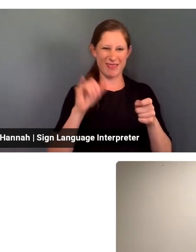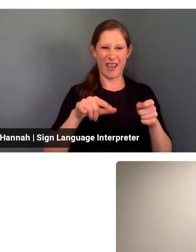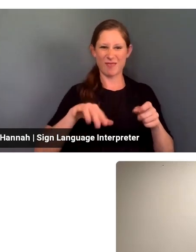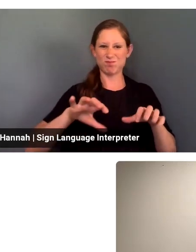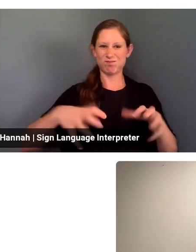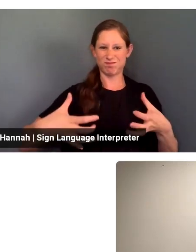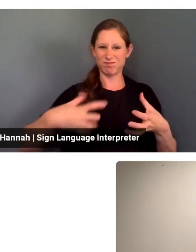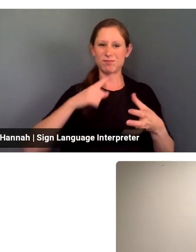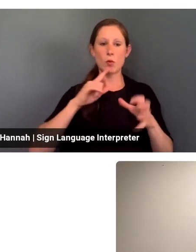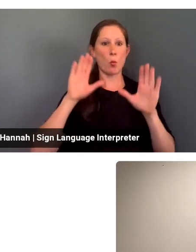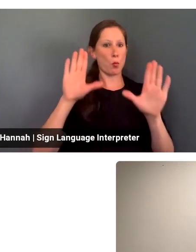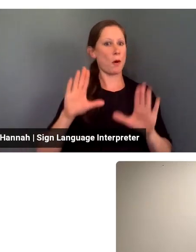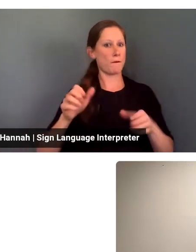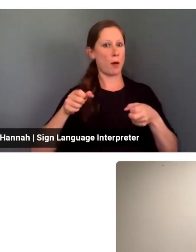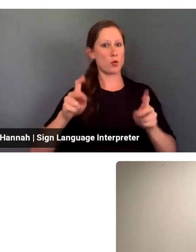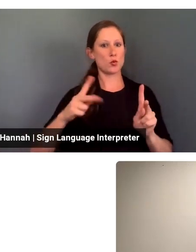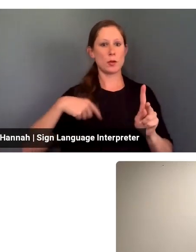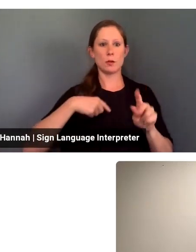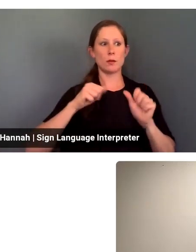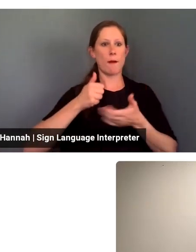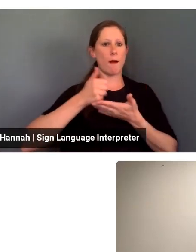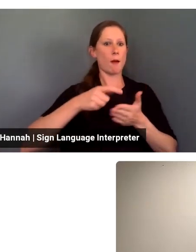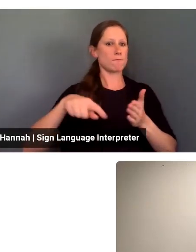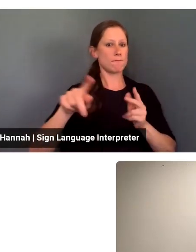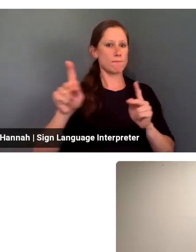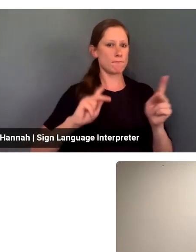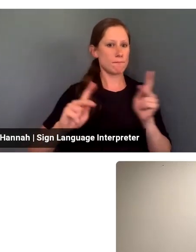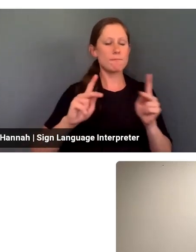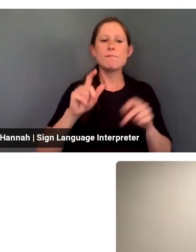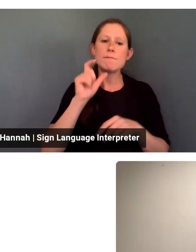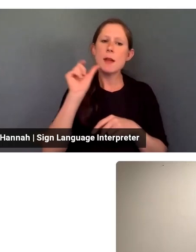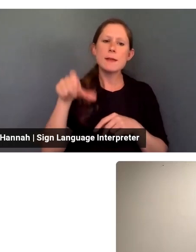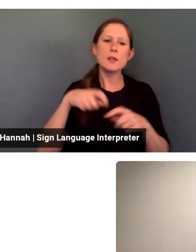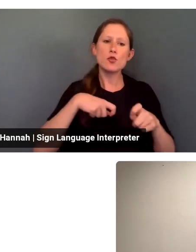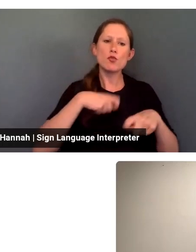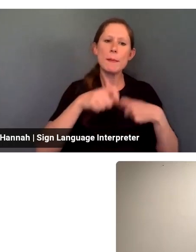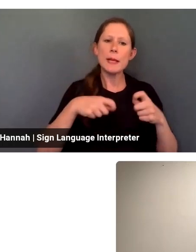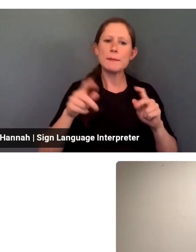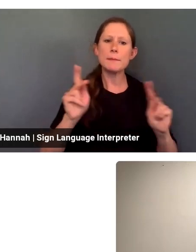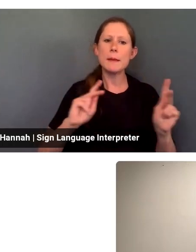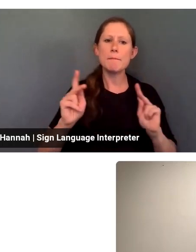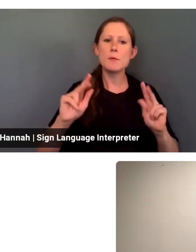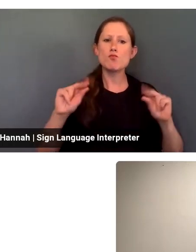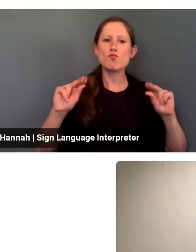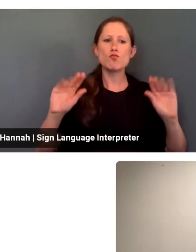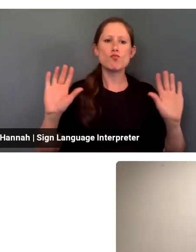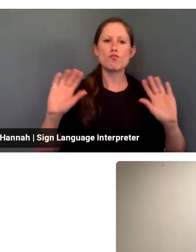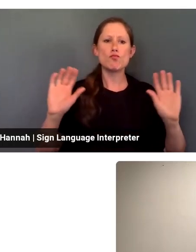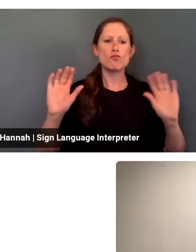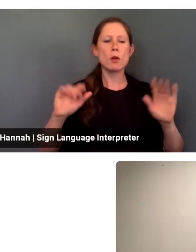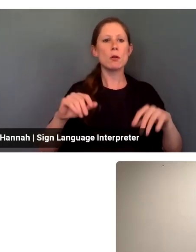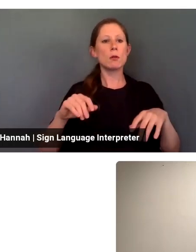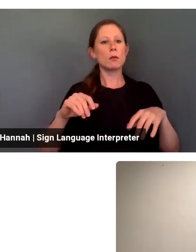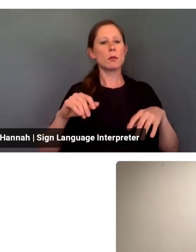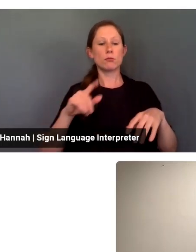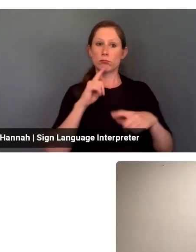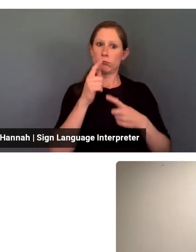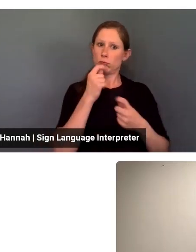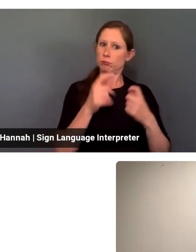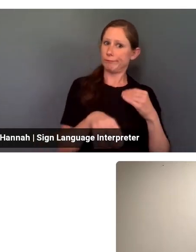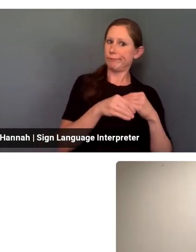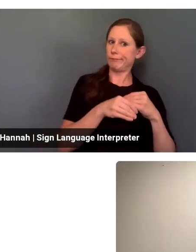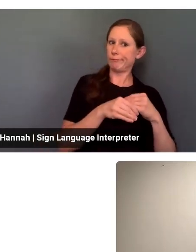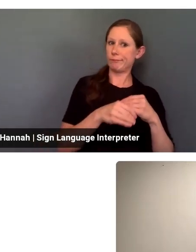a really great opportunity to help people, not necessarily replace people. So that's really interesting.